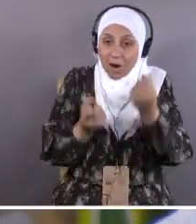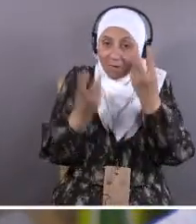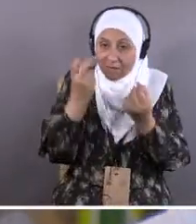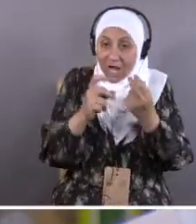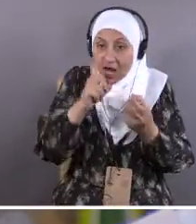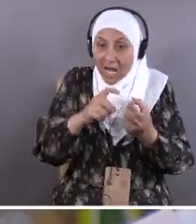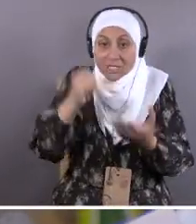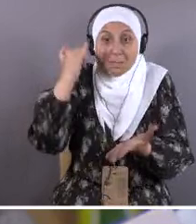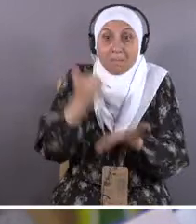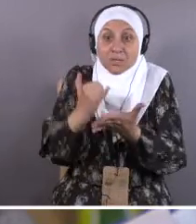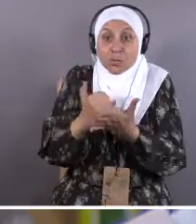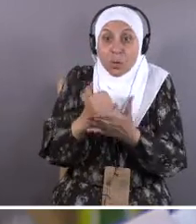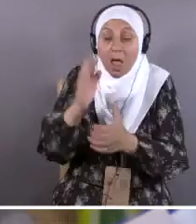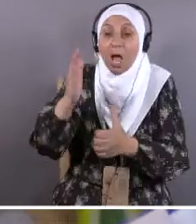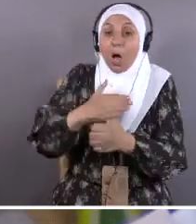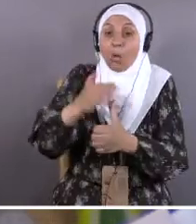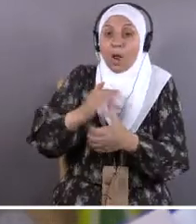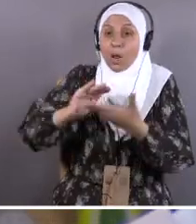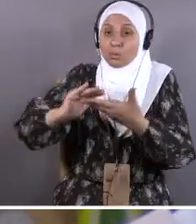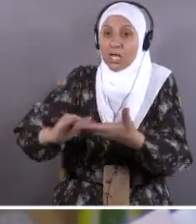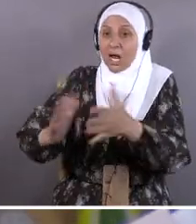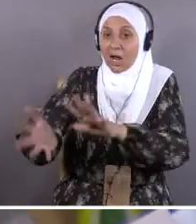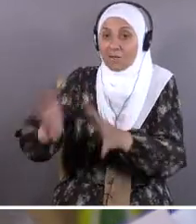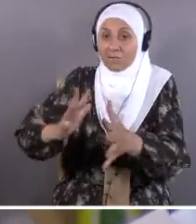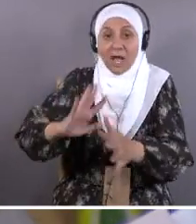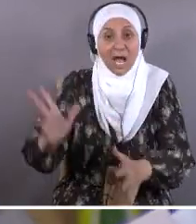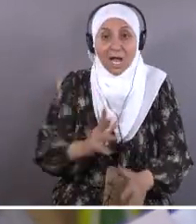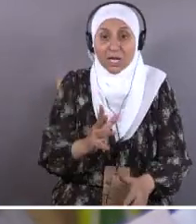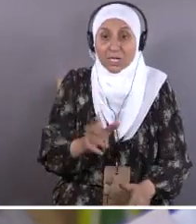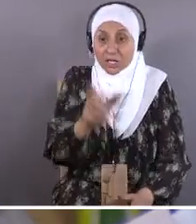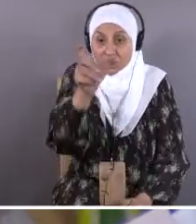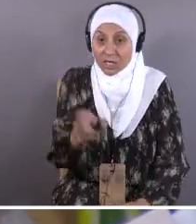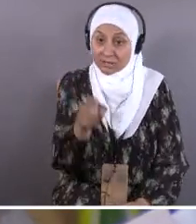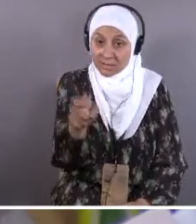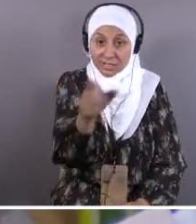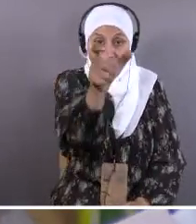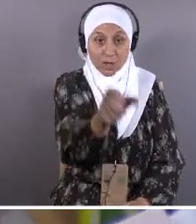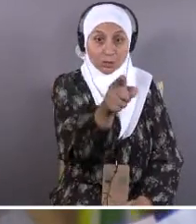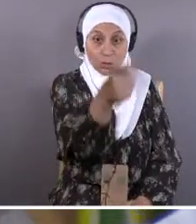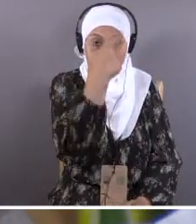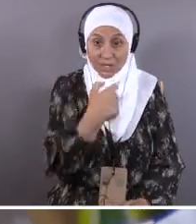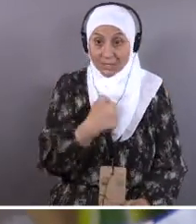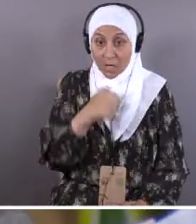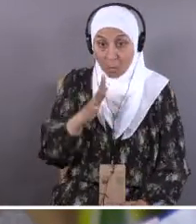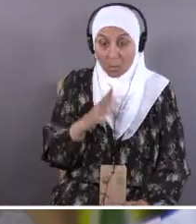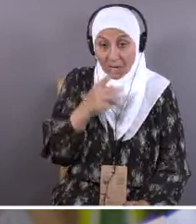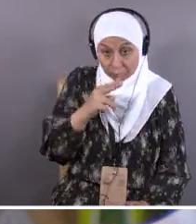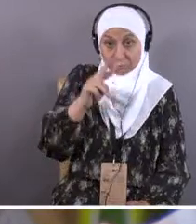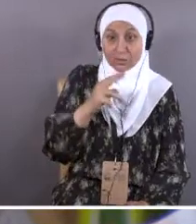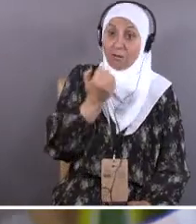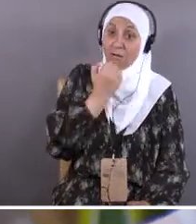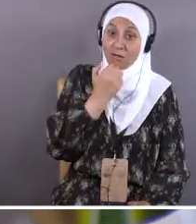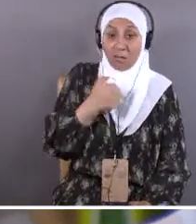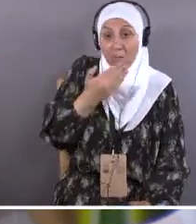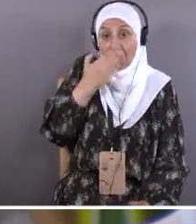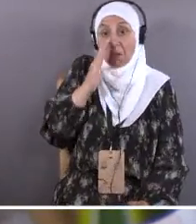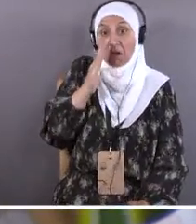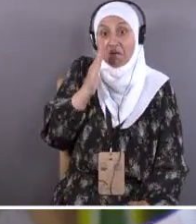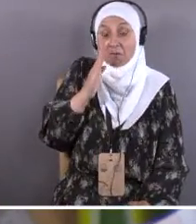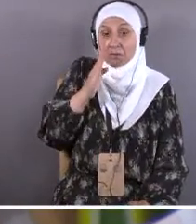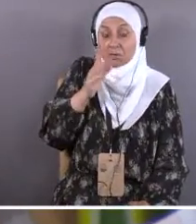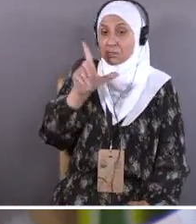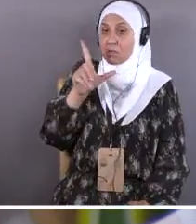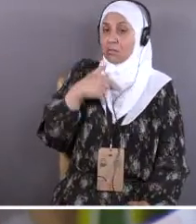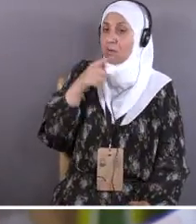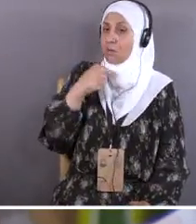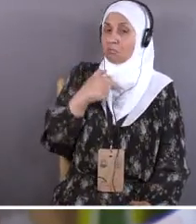be an incubator for those initiatives. We're all fallibles. We're all making mistakes. But what is important